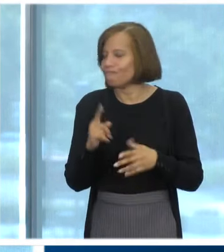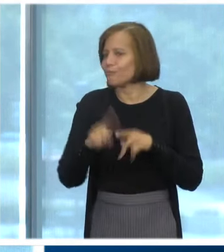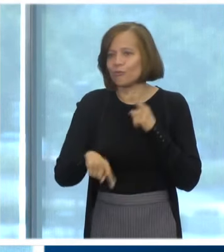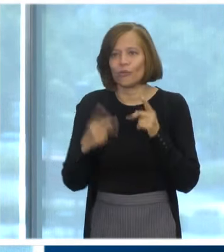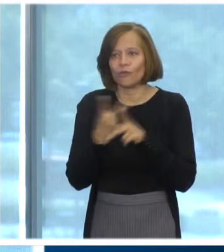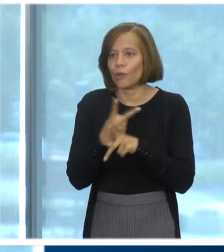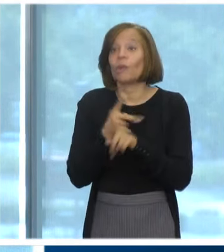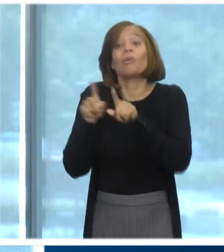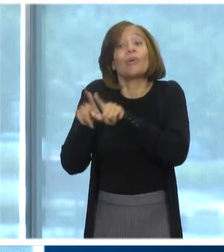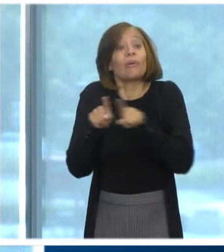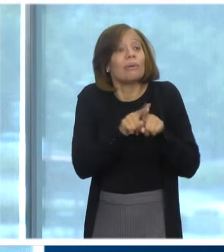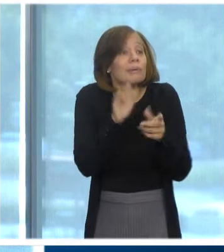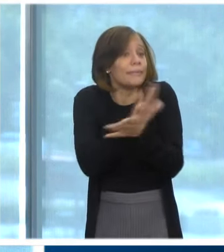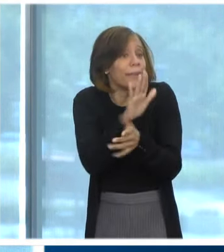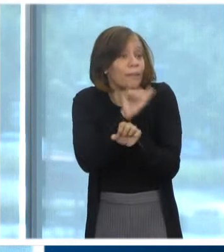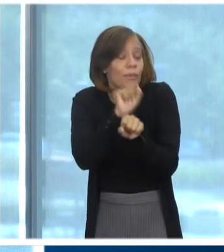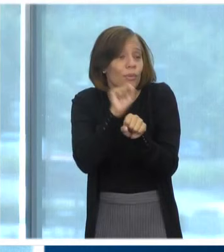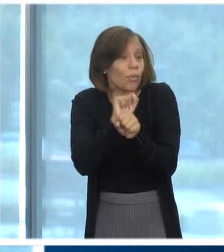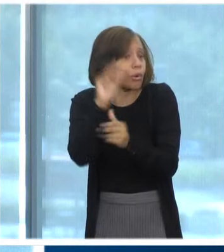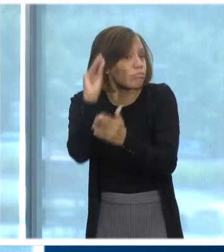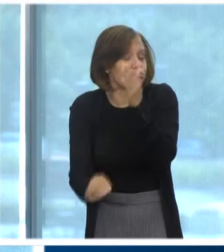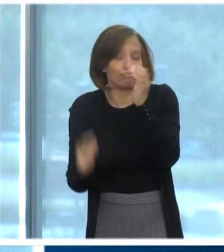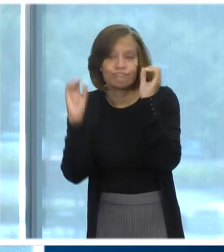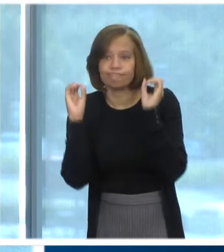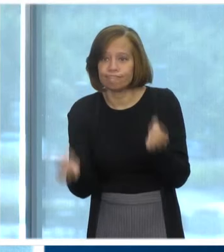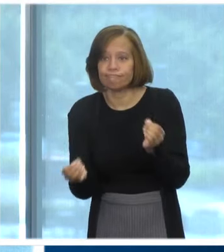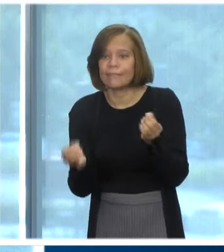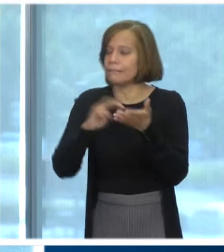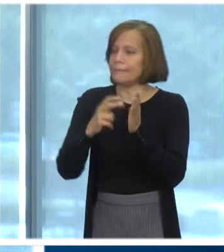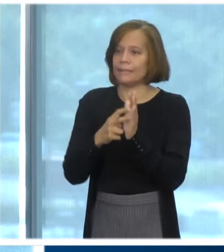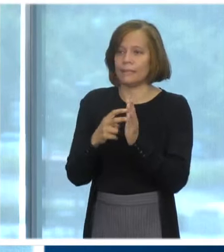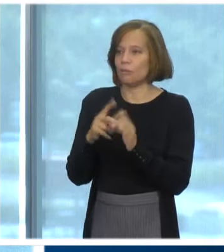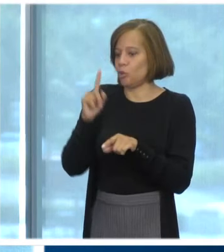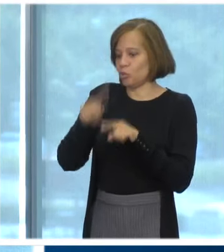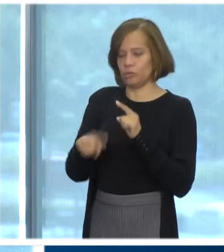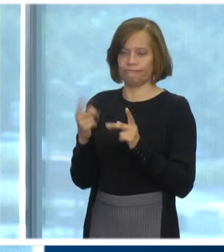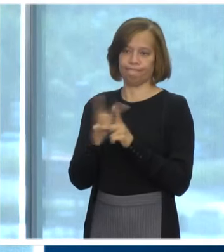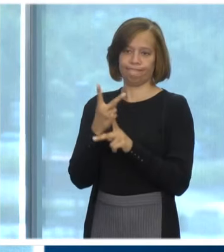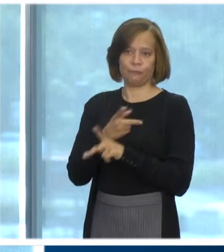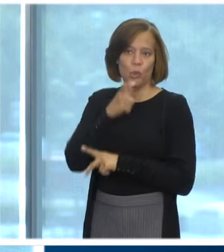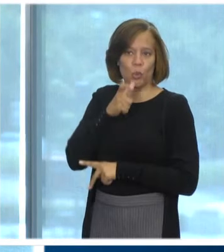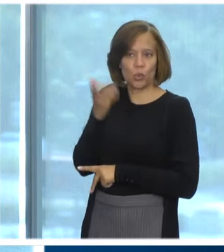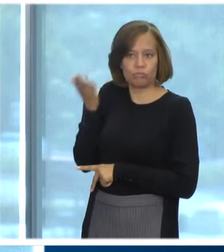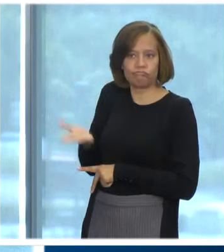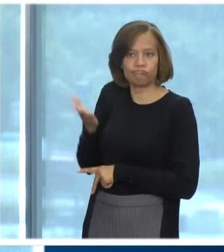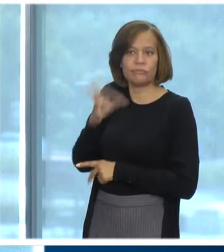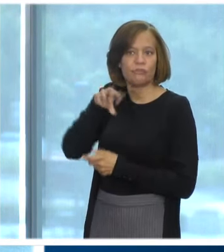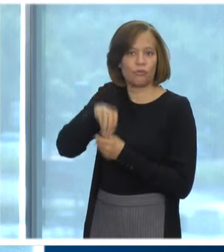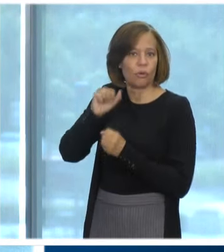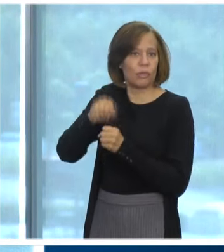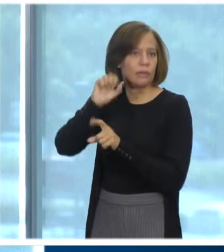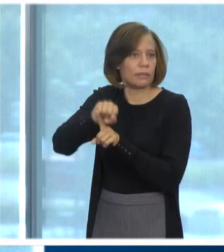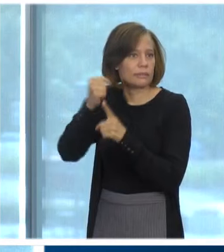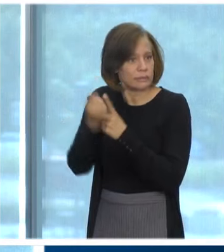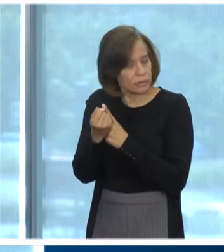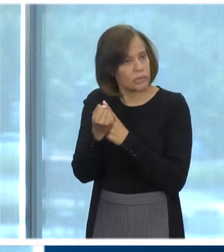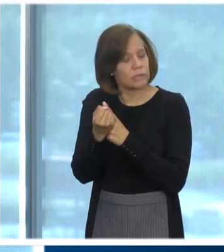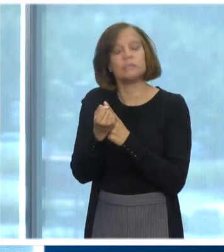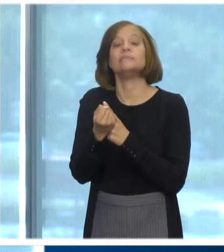failure to submit paperwork meant there was one less tool available for identifying who engaged in the use of force, and